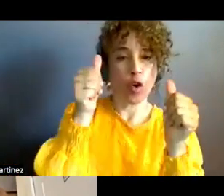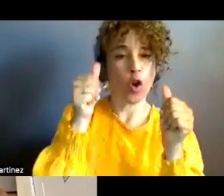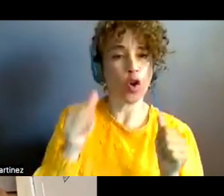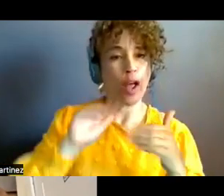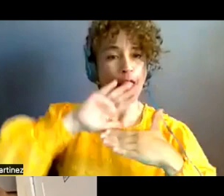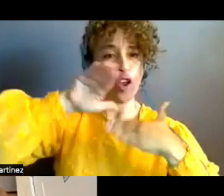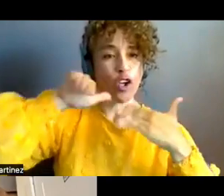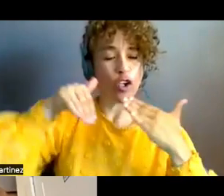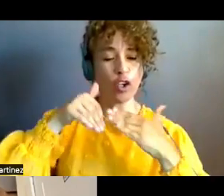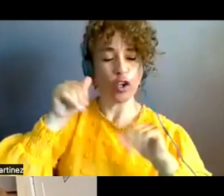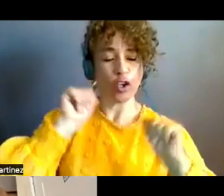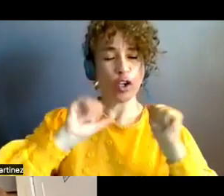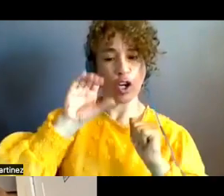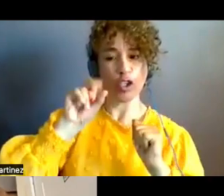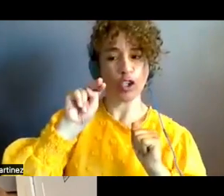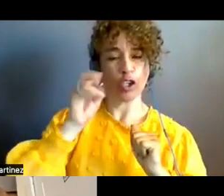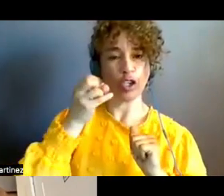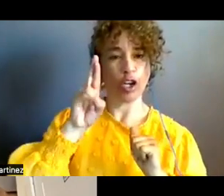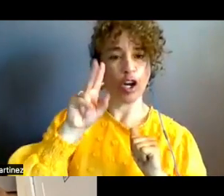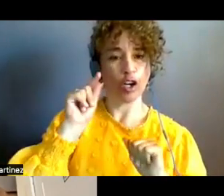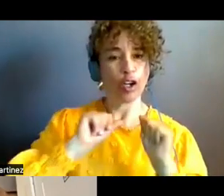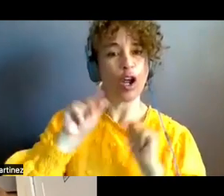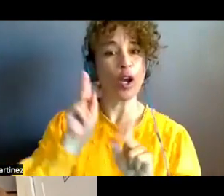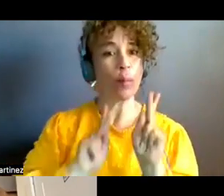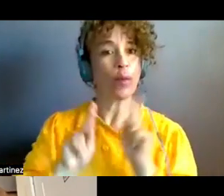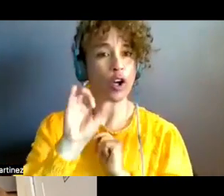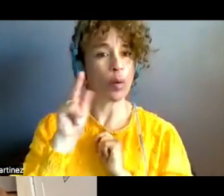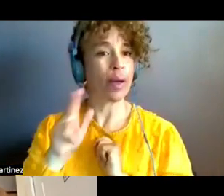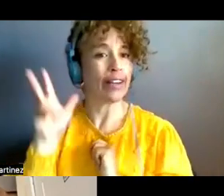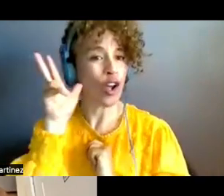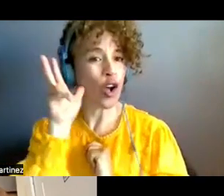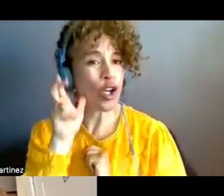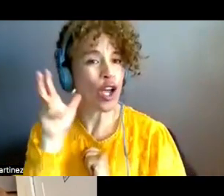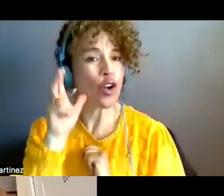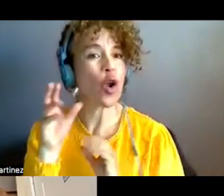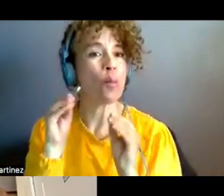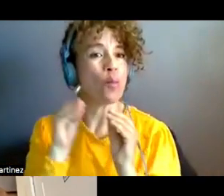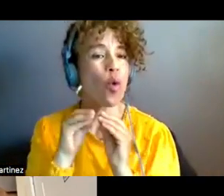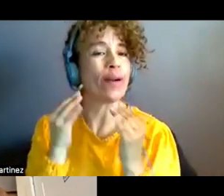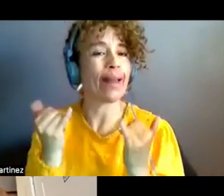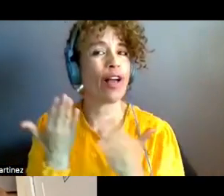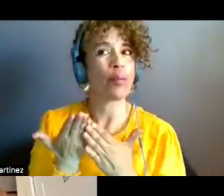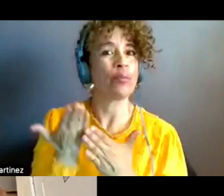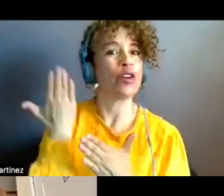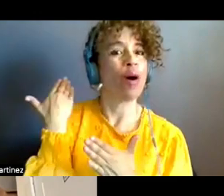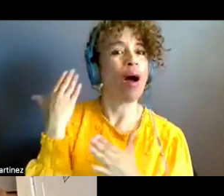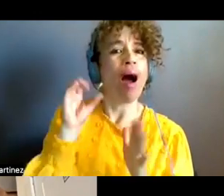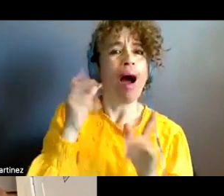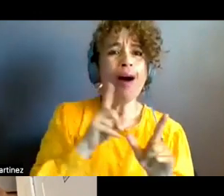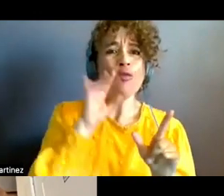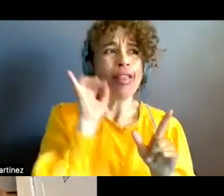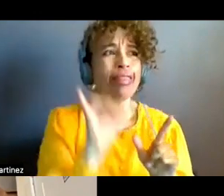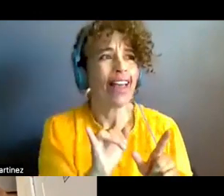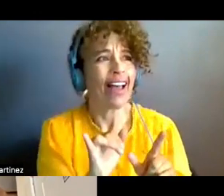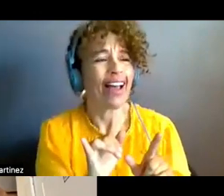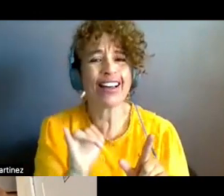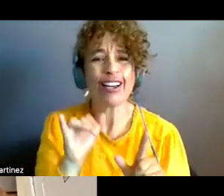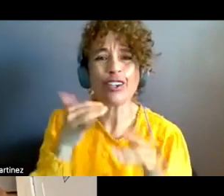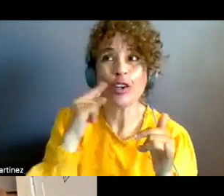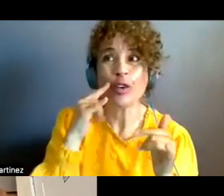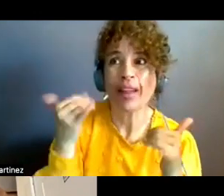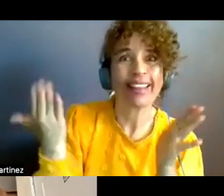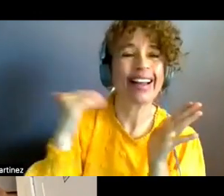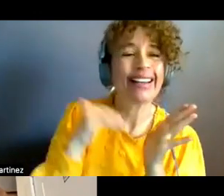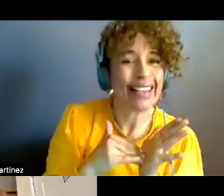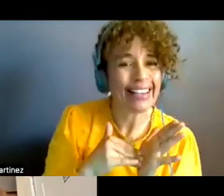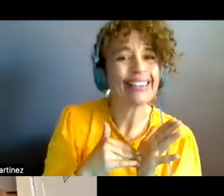entire concert or selections, and people will go back and listen to it much more now than they did before. like, oh, I really like that piece. Let me listen to that again.